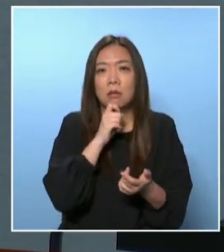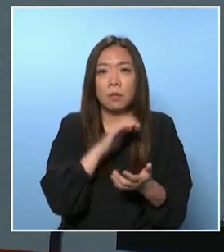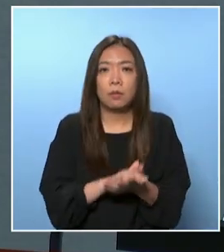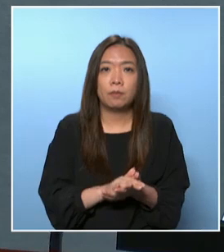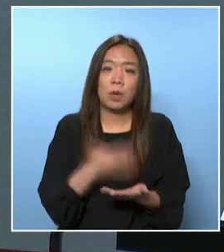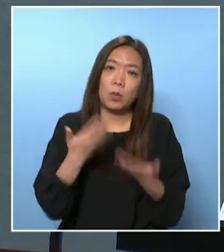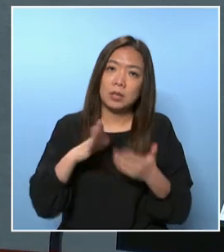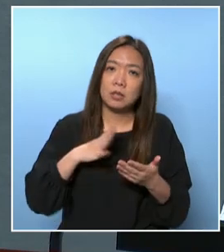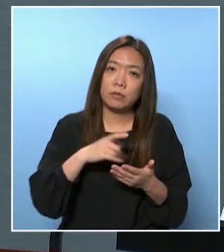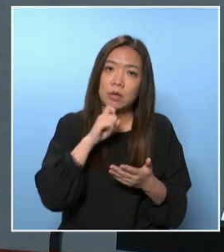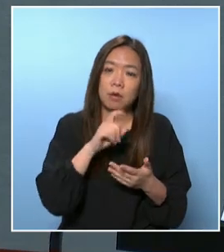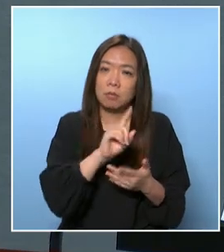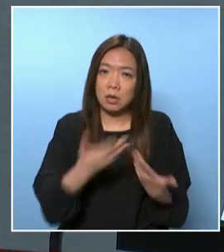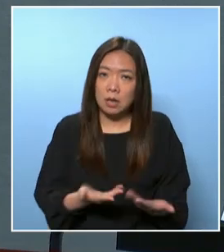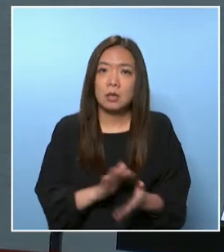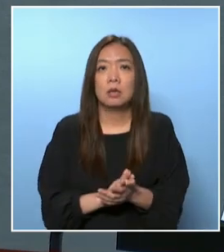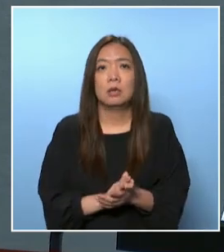family members might not be aware of that.